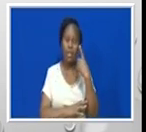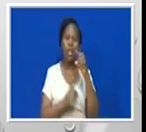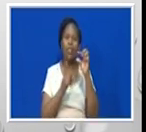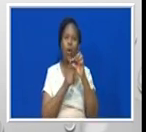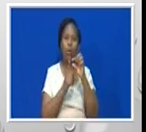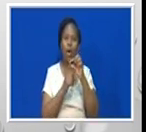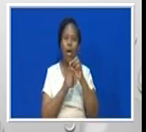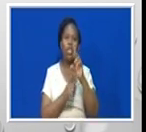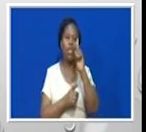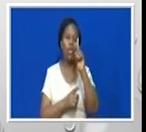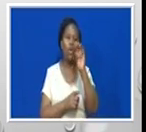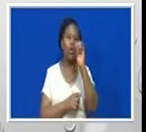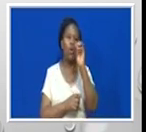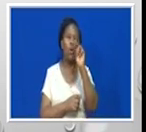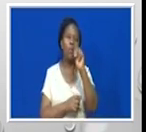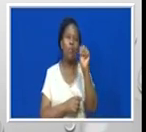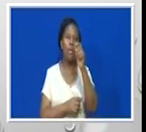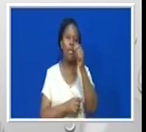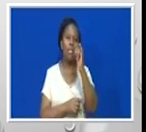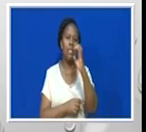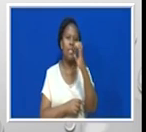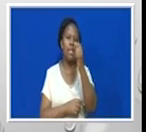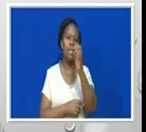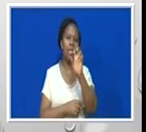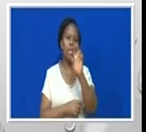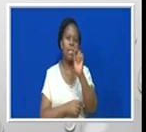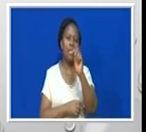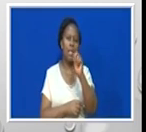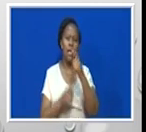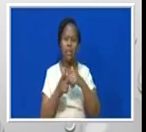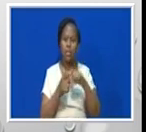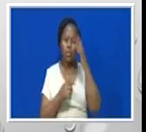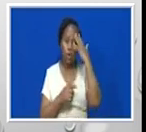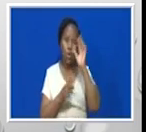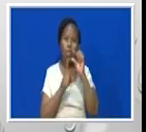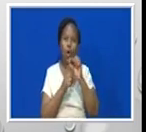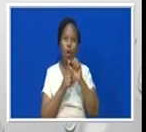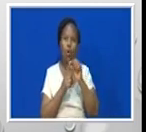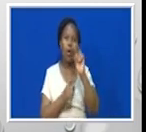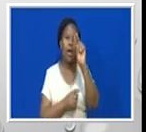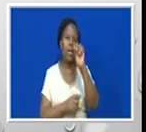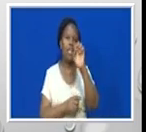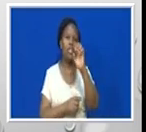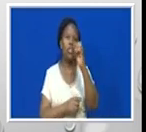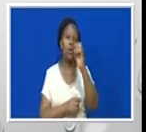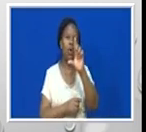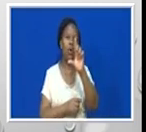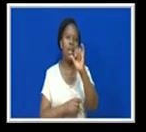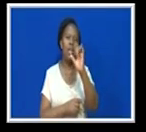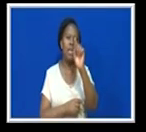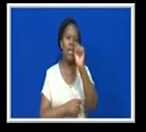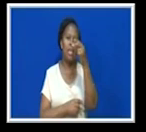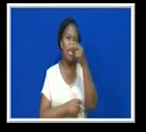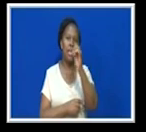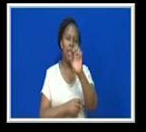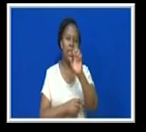word domesticated. Then finally, you should underline the word Neolithic period. If you